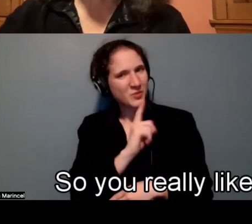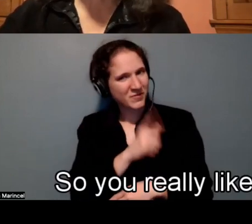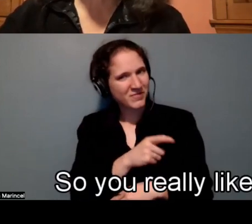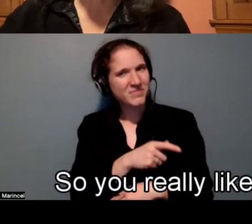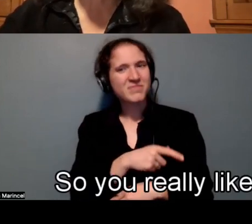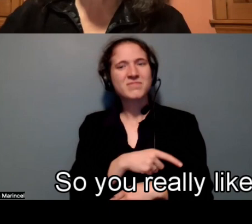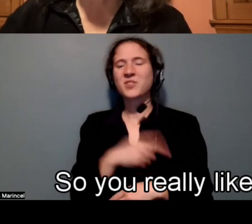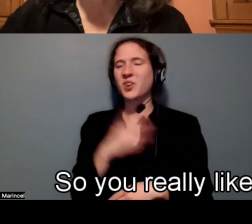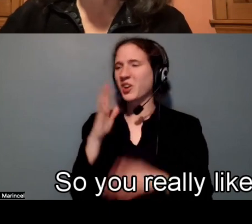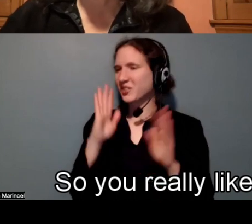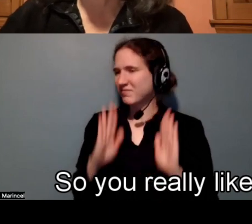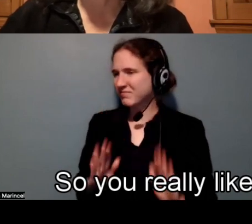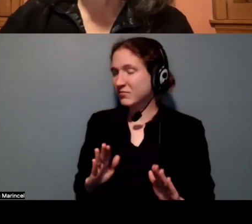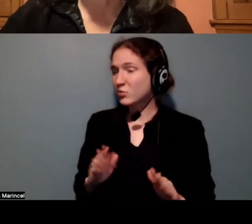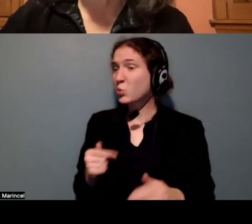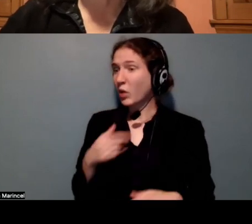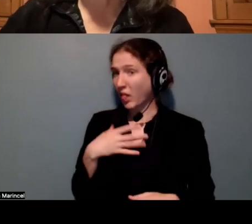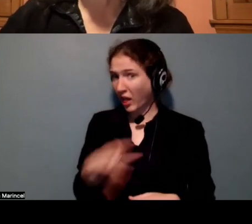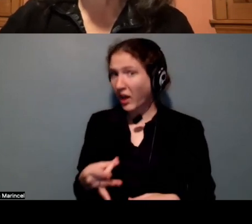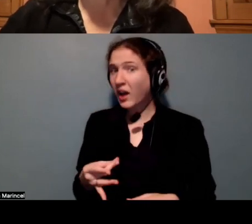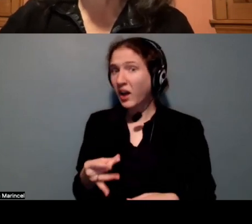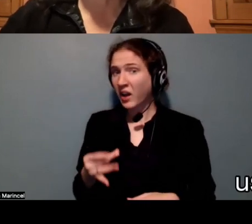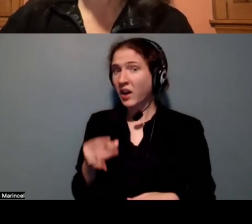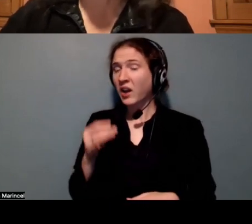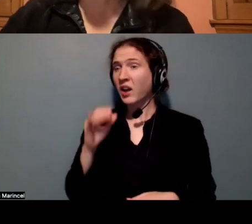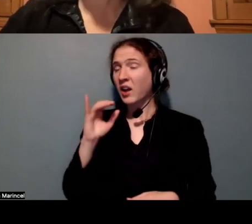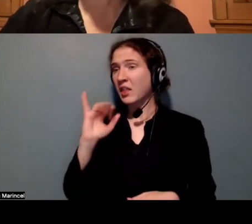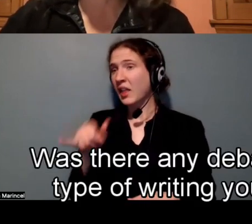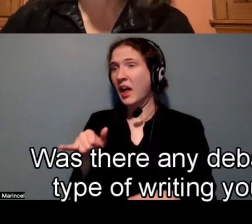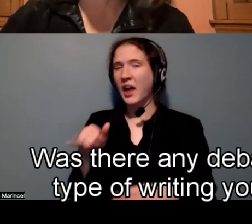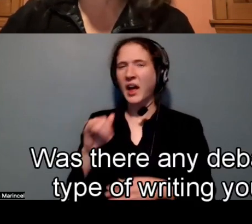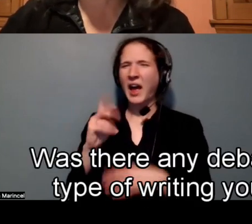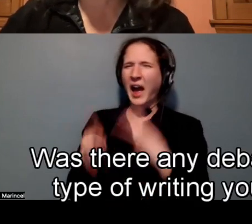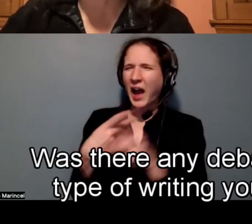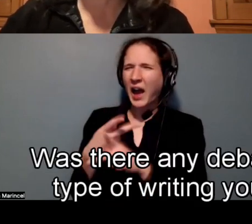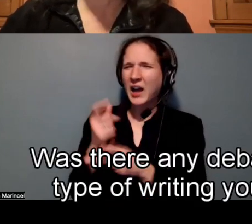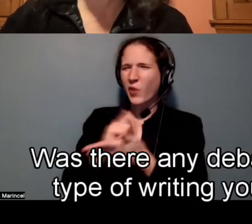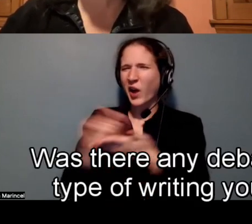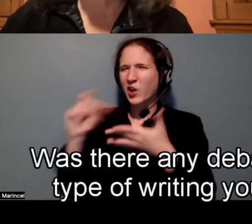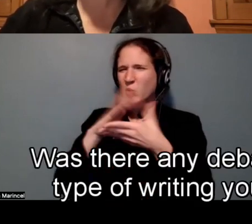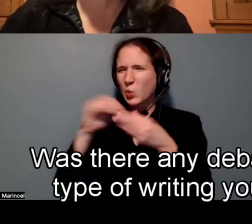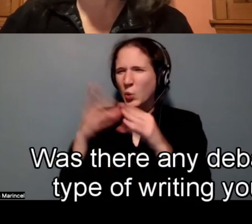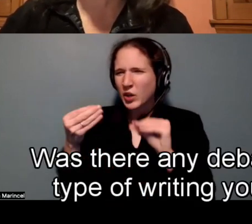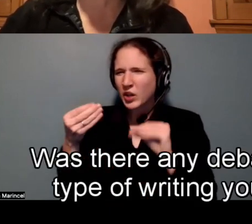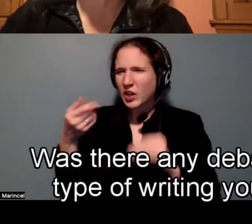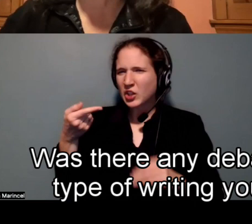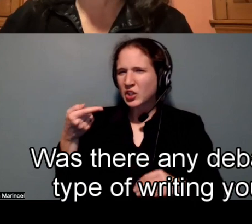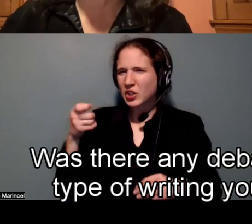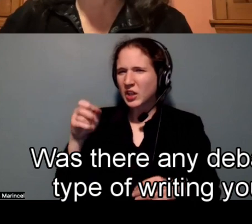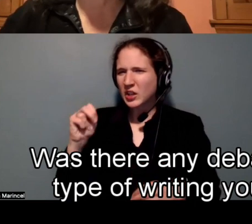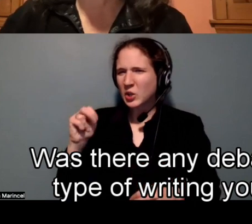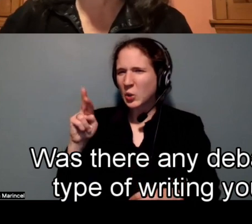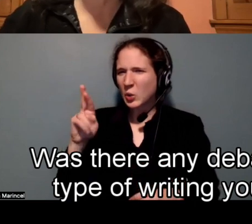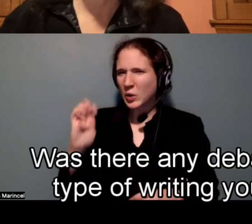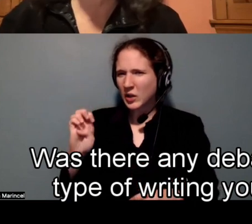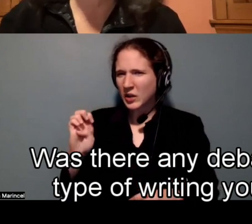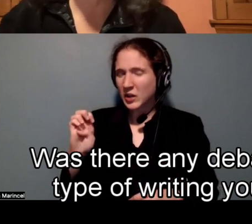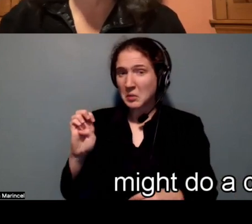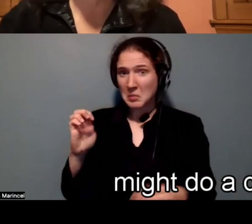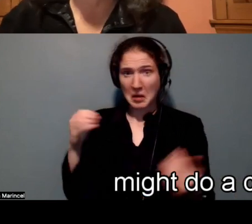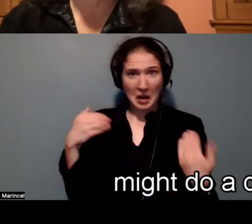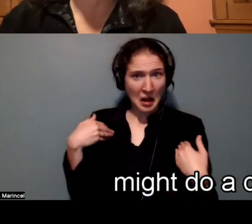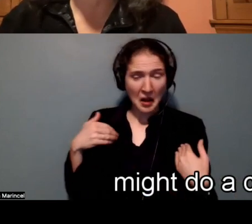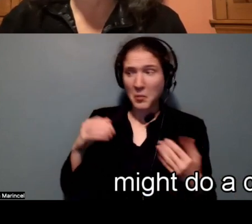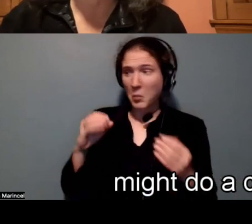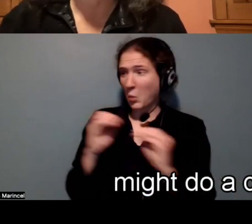So you really like the genre that you use. Was there any debate about what other type of writing you might do, or if you